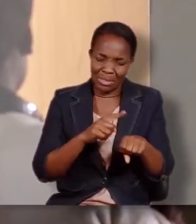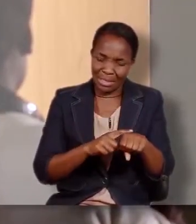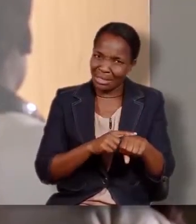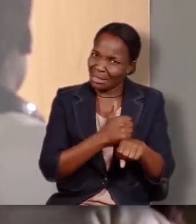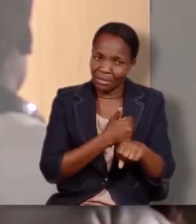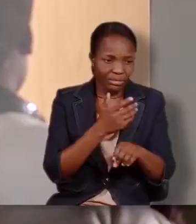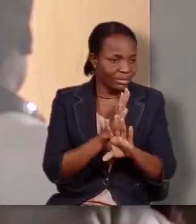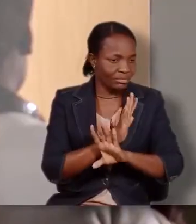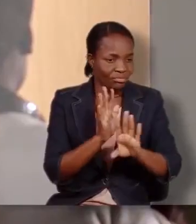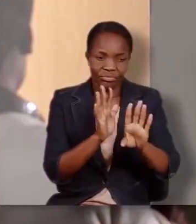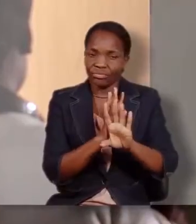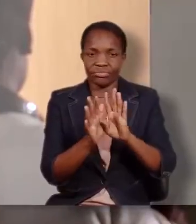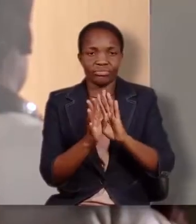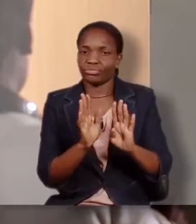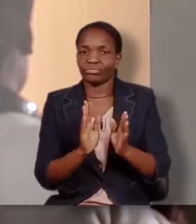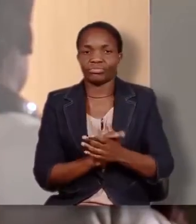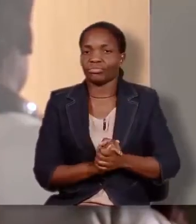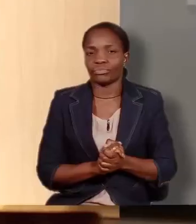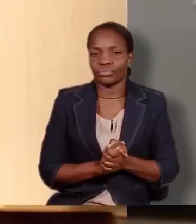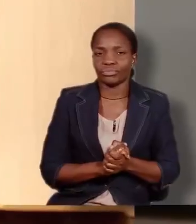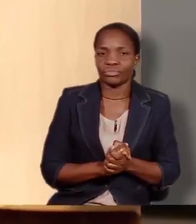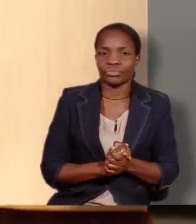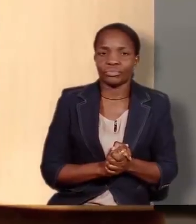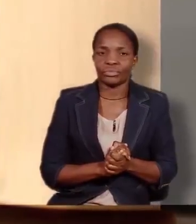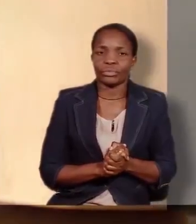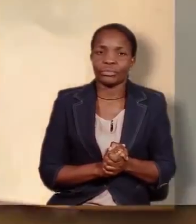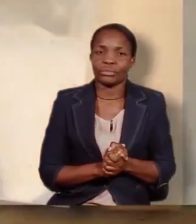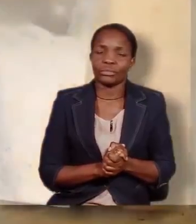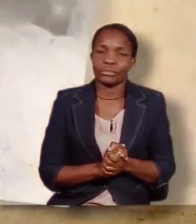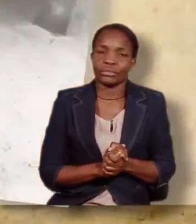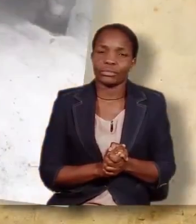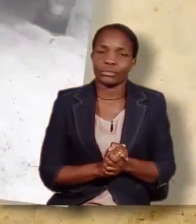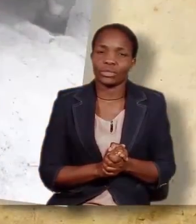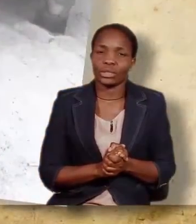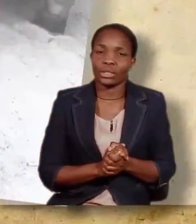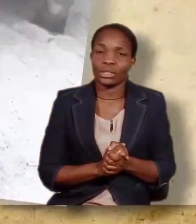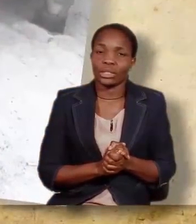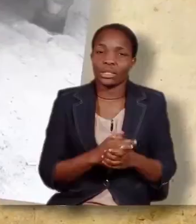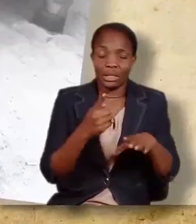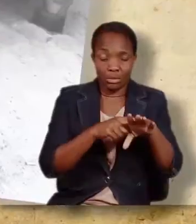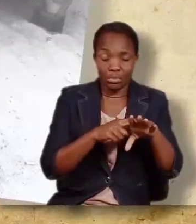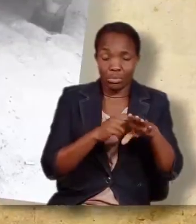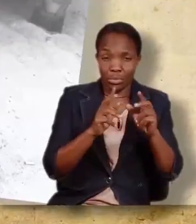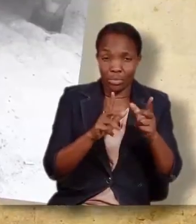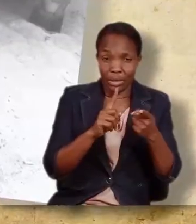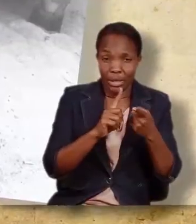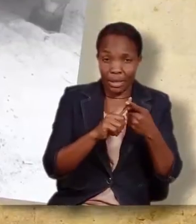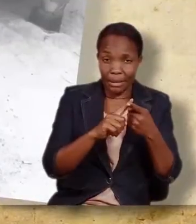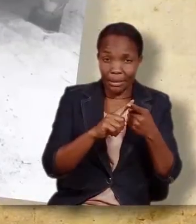the non-white racial groups. These non-white groups were namely the blacks, Indians, and